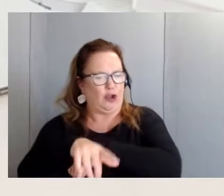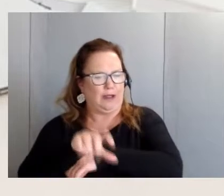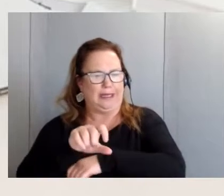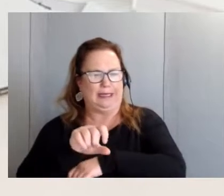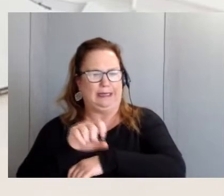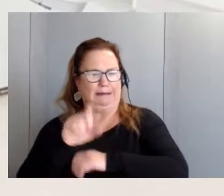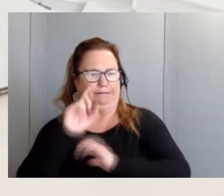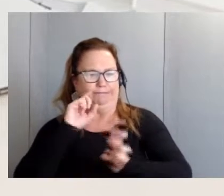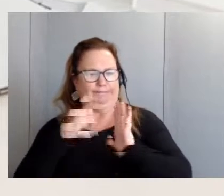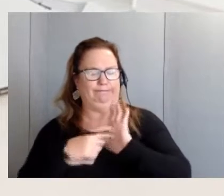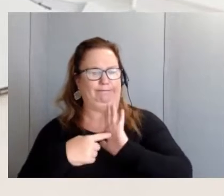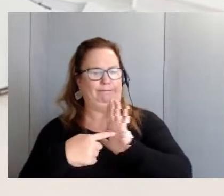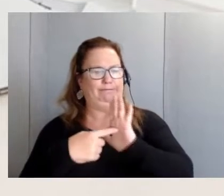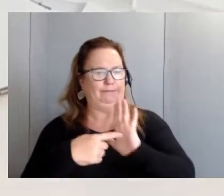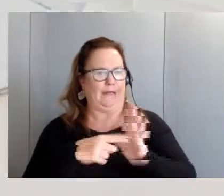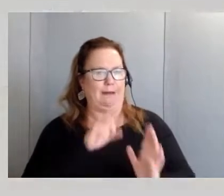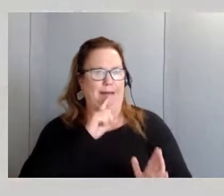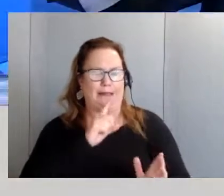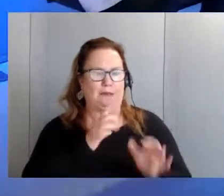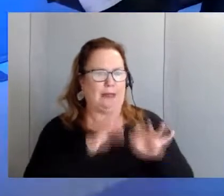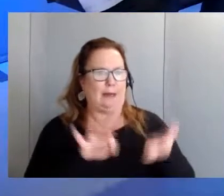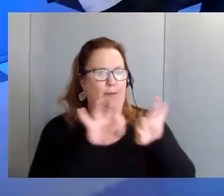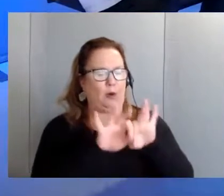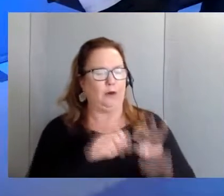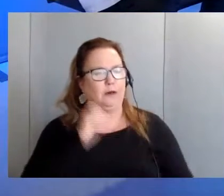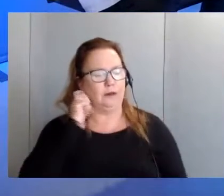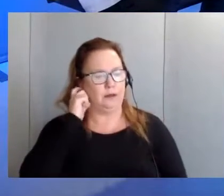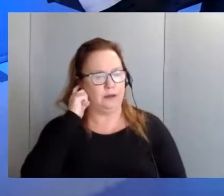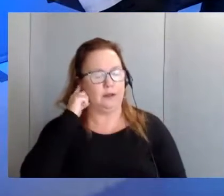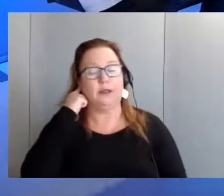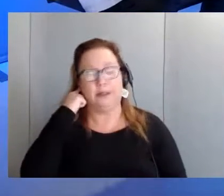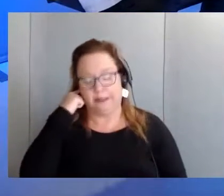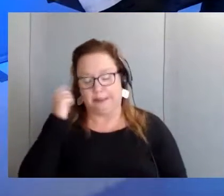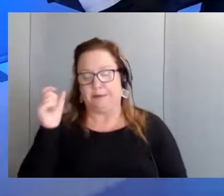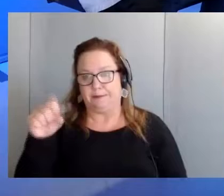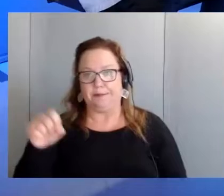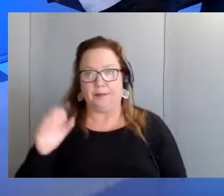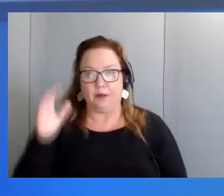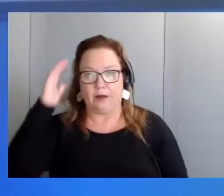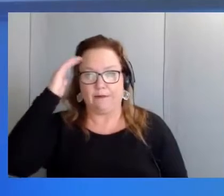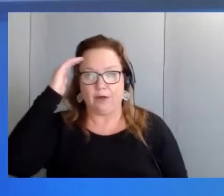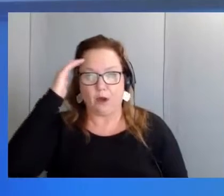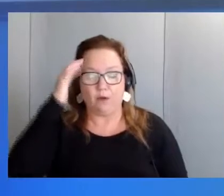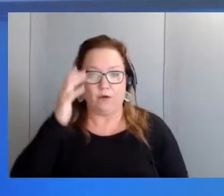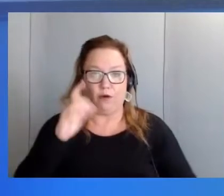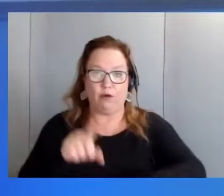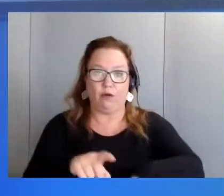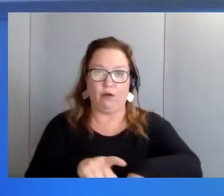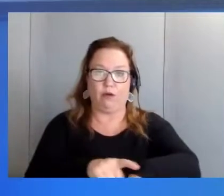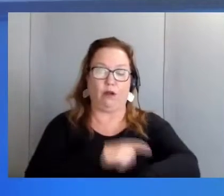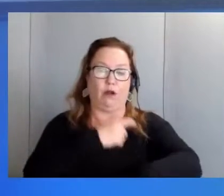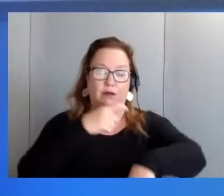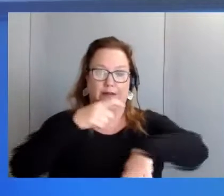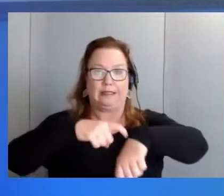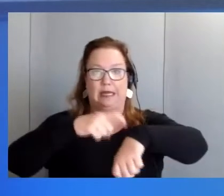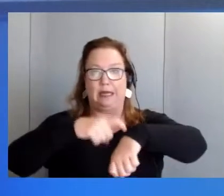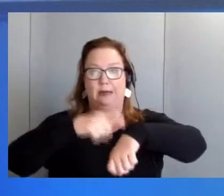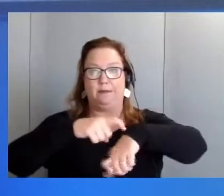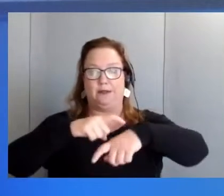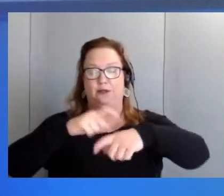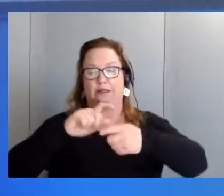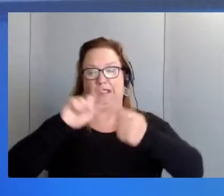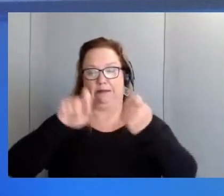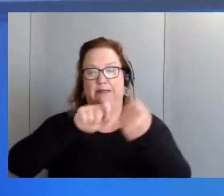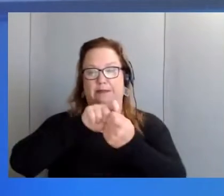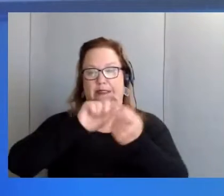quick is key. What are your thoughts? Yeah, well, I mean, something we've long known is that there are certain changes that we see in the brain